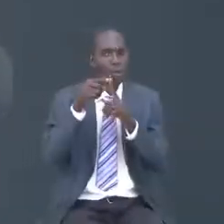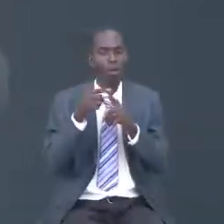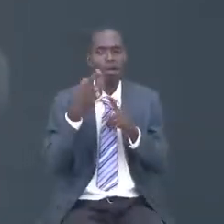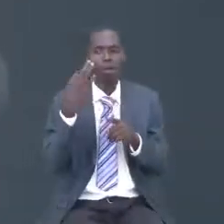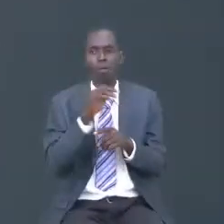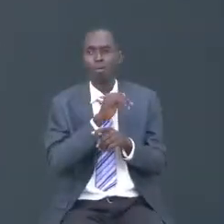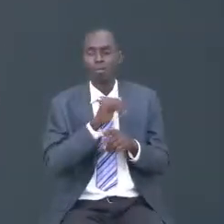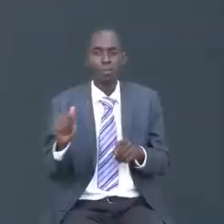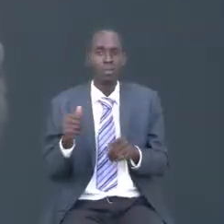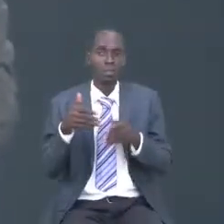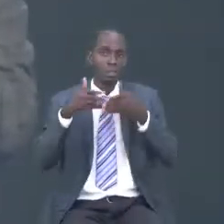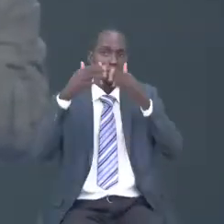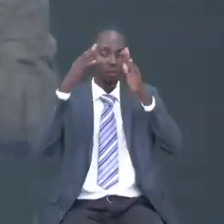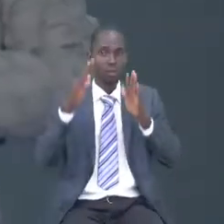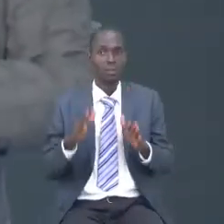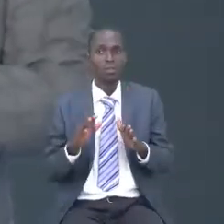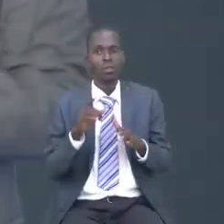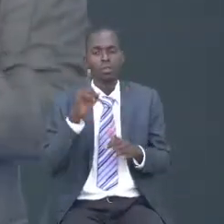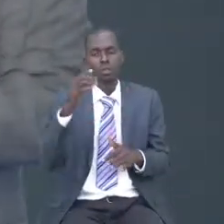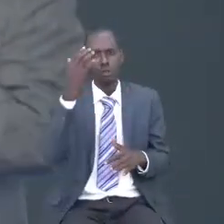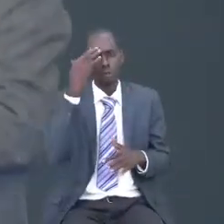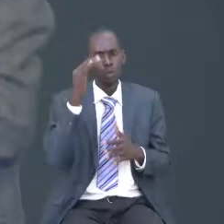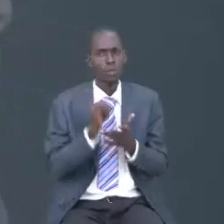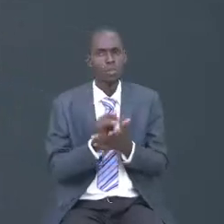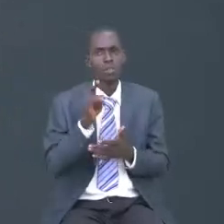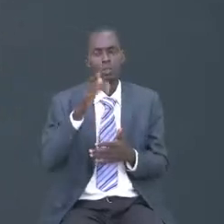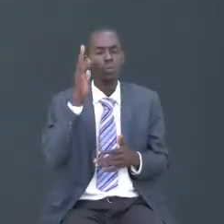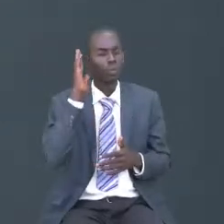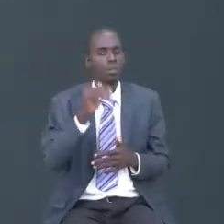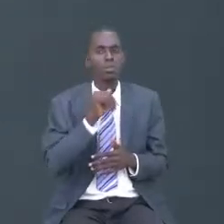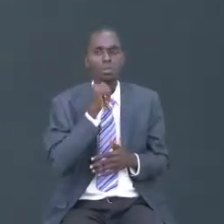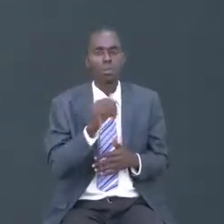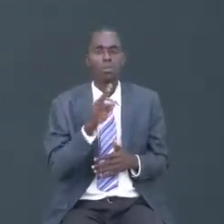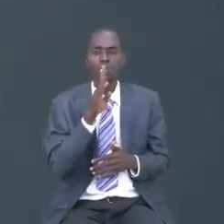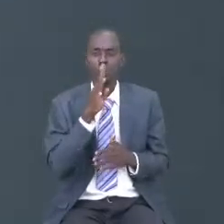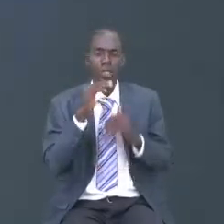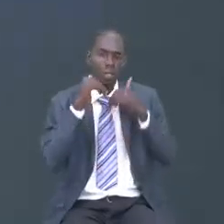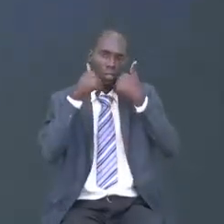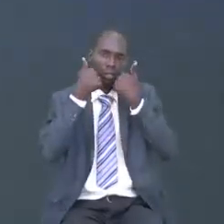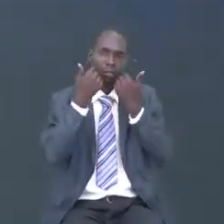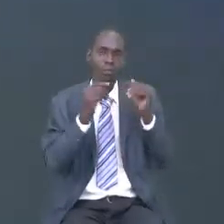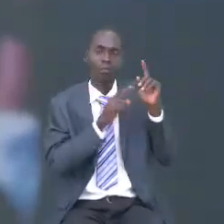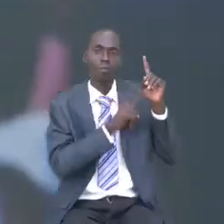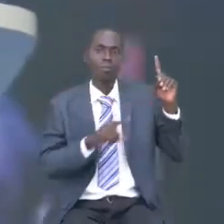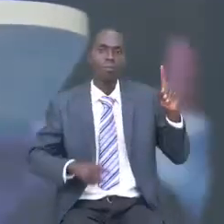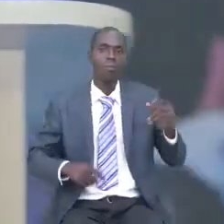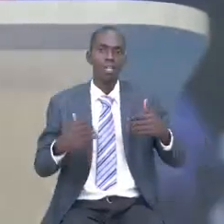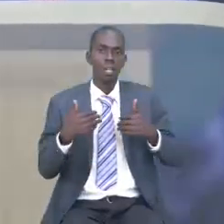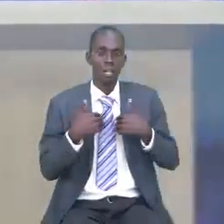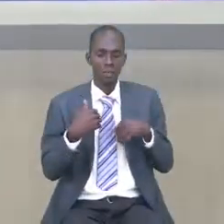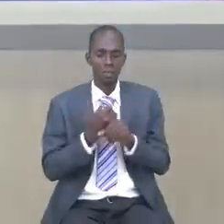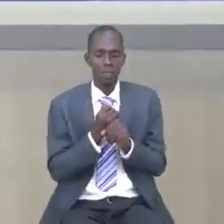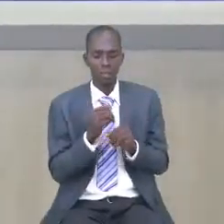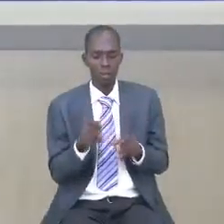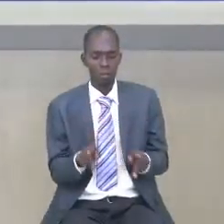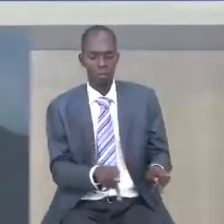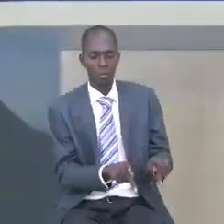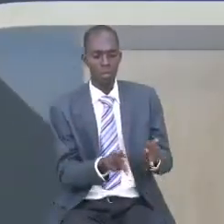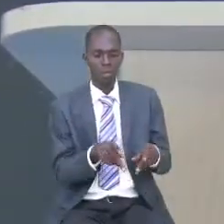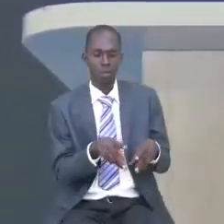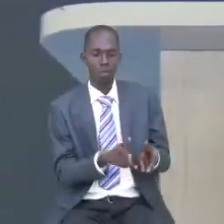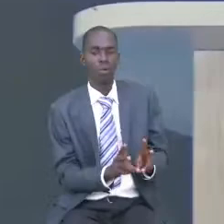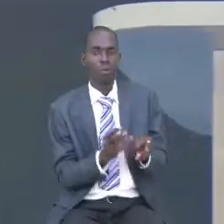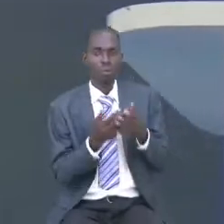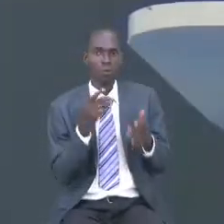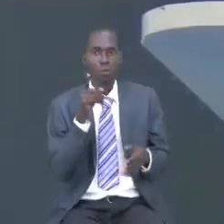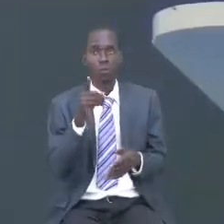know that you will not be ashamed. The Lord has made a path before you. I said